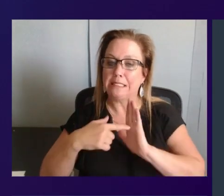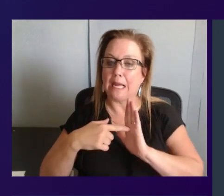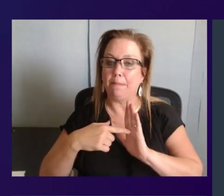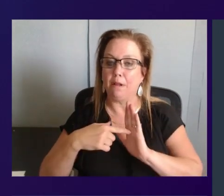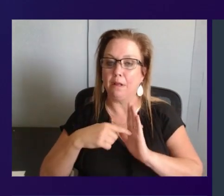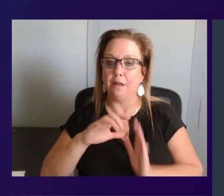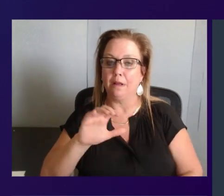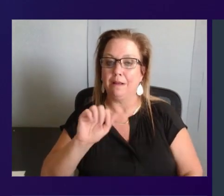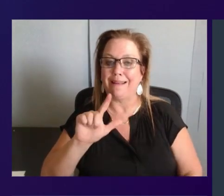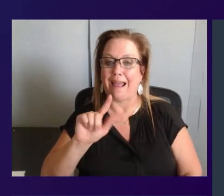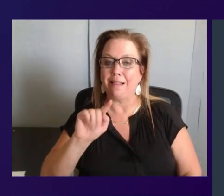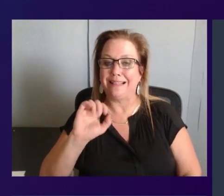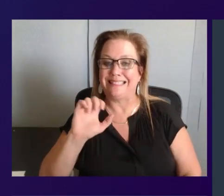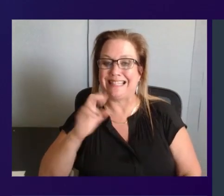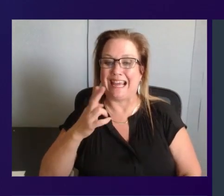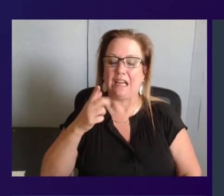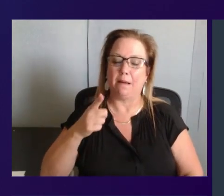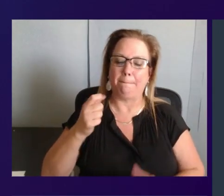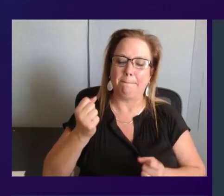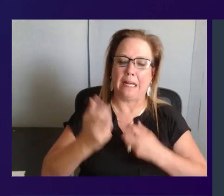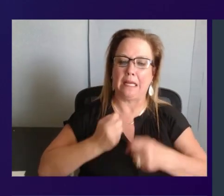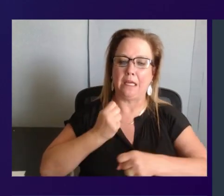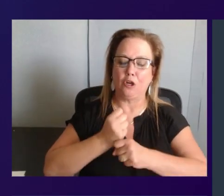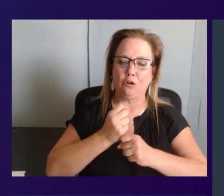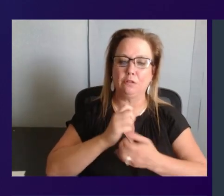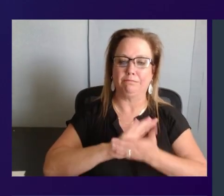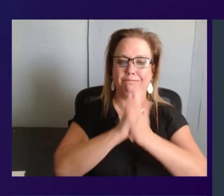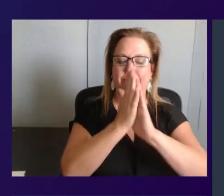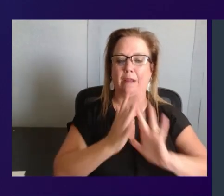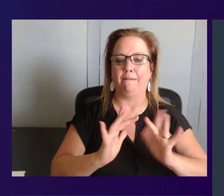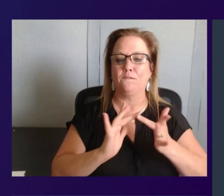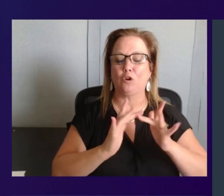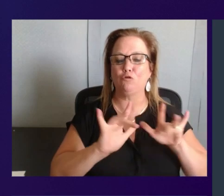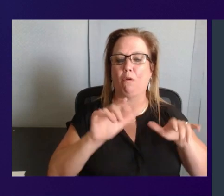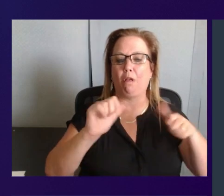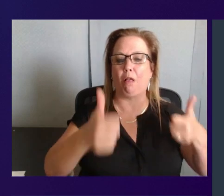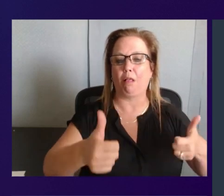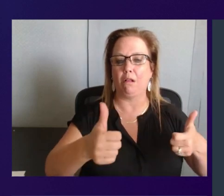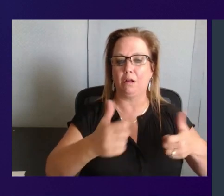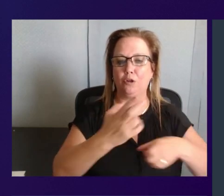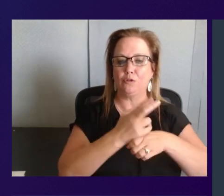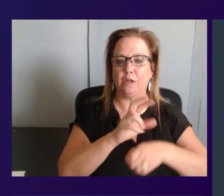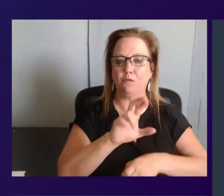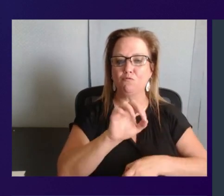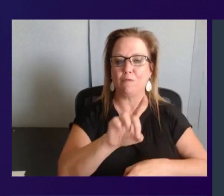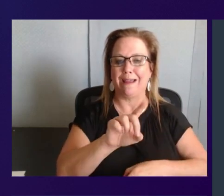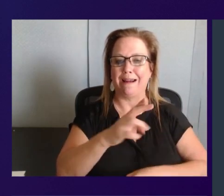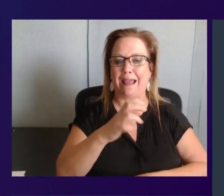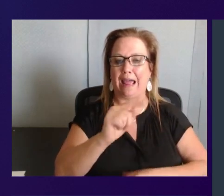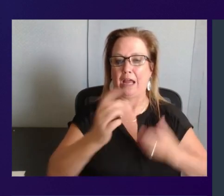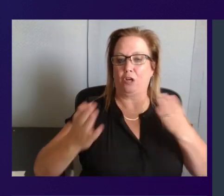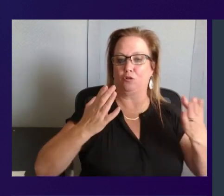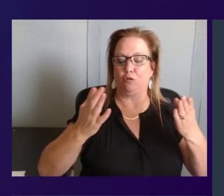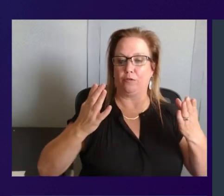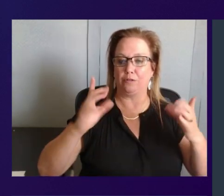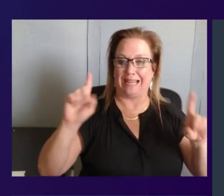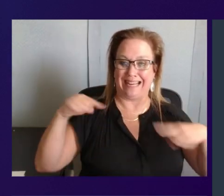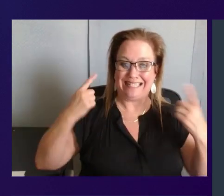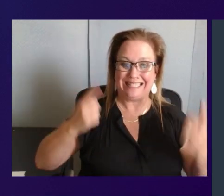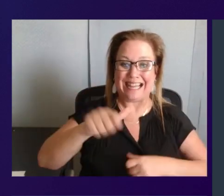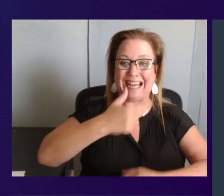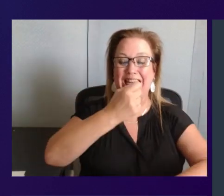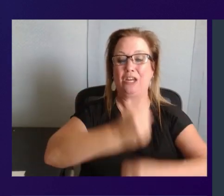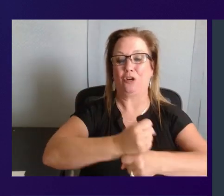Caltech. Caltech spent years virtualizing their web applications using Red Hat servers, and over a period of 10 years